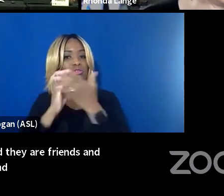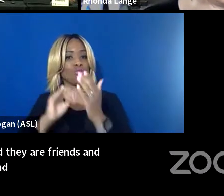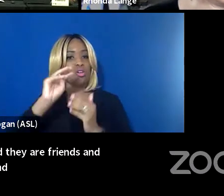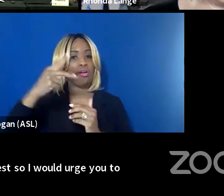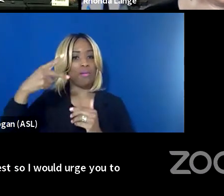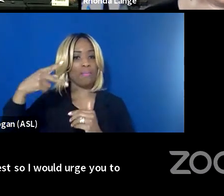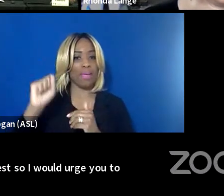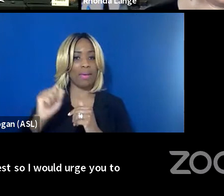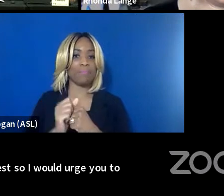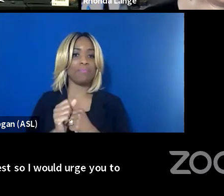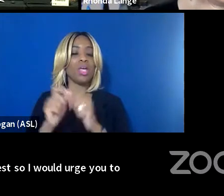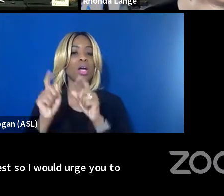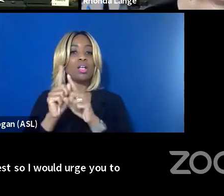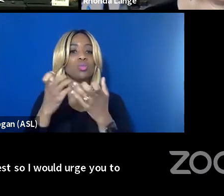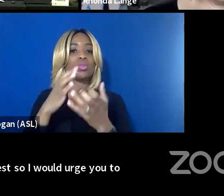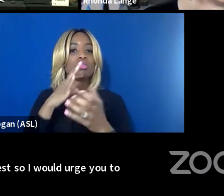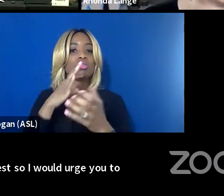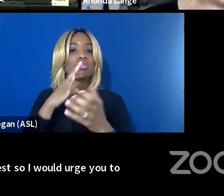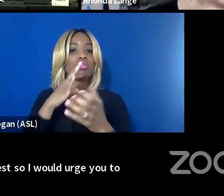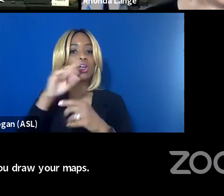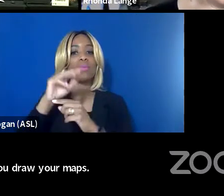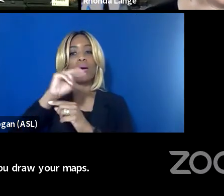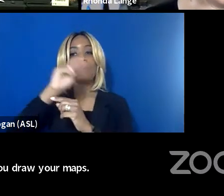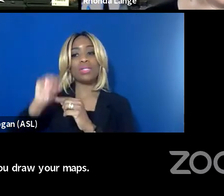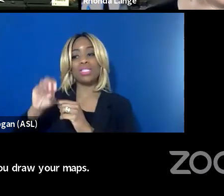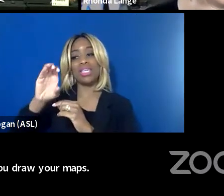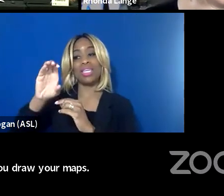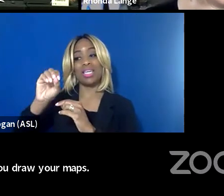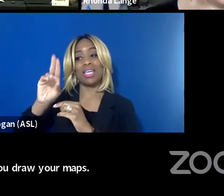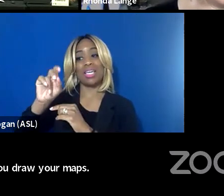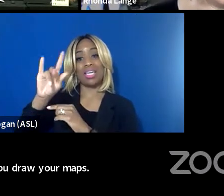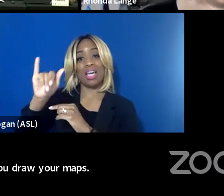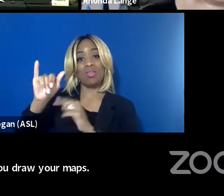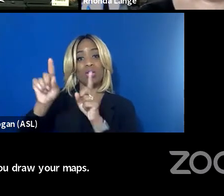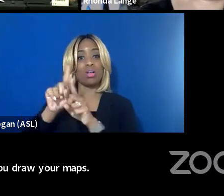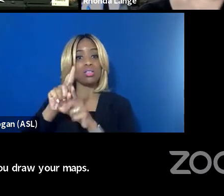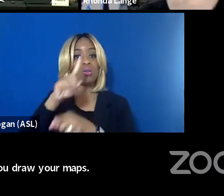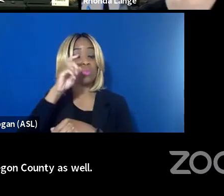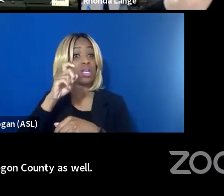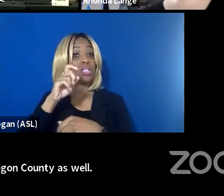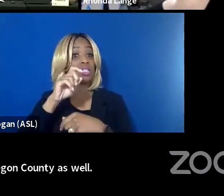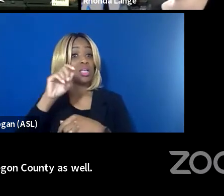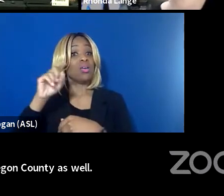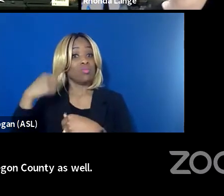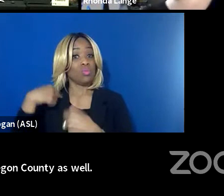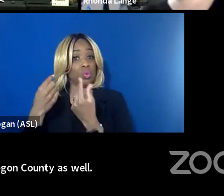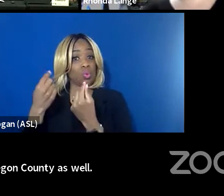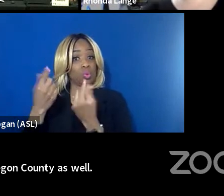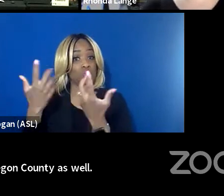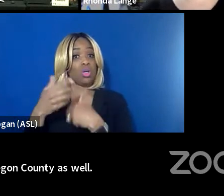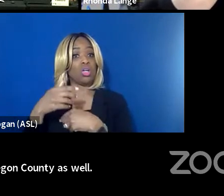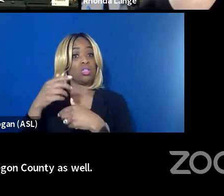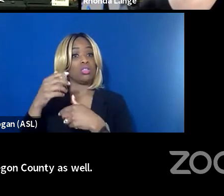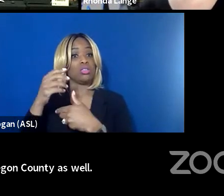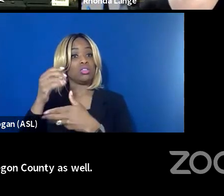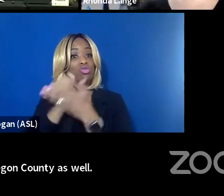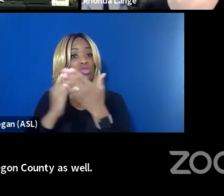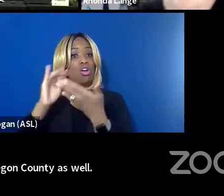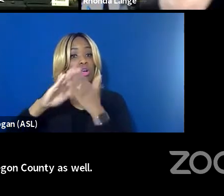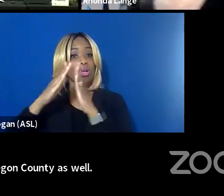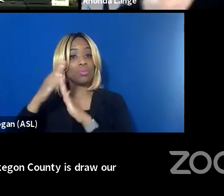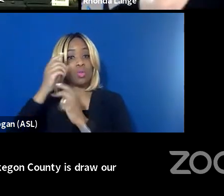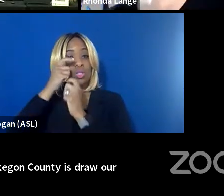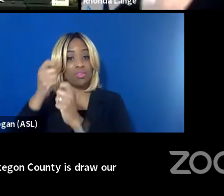maps. I also want to talk about Muskegon County as well, because what we have done in Muskegon County is draw our communities of